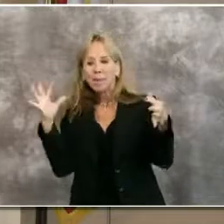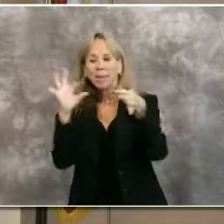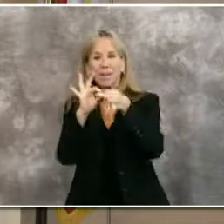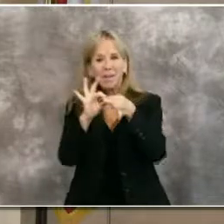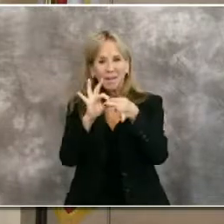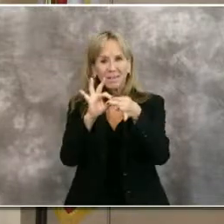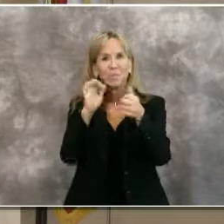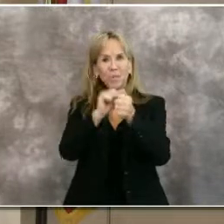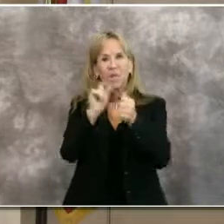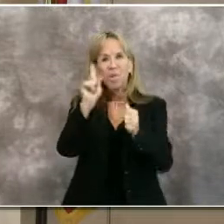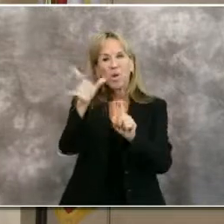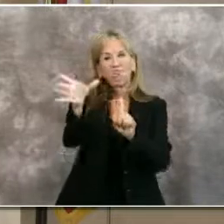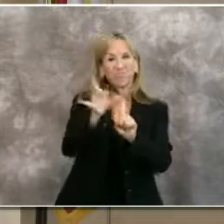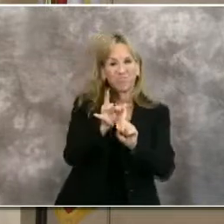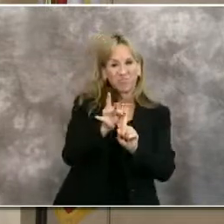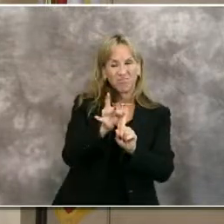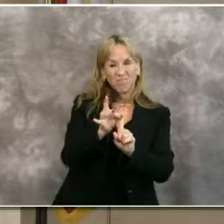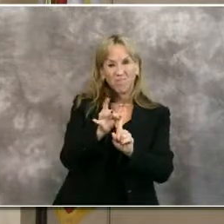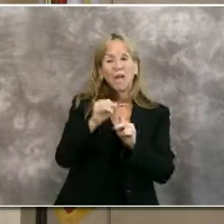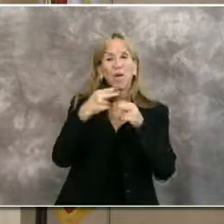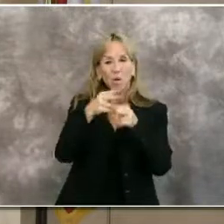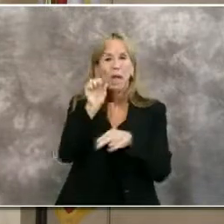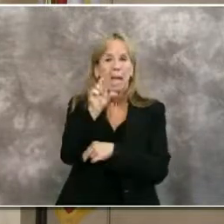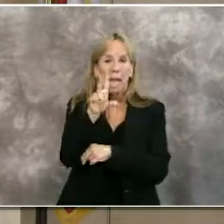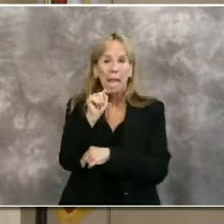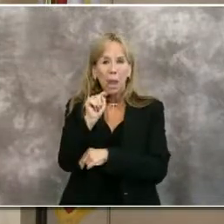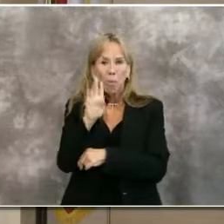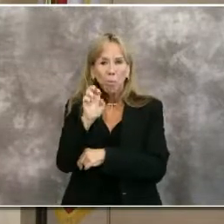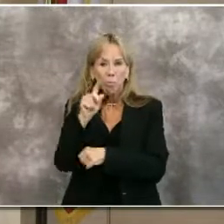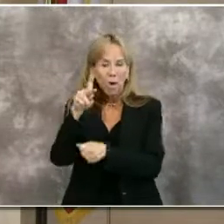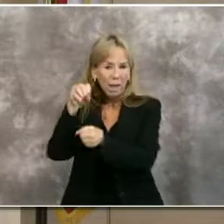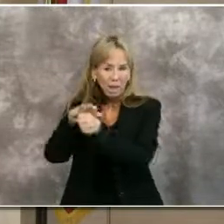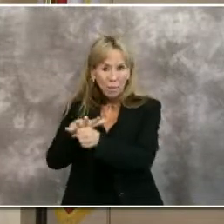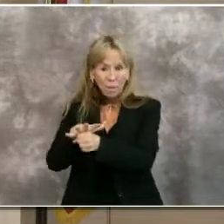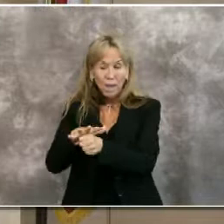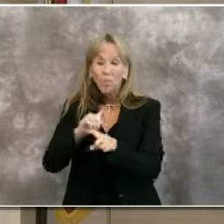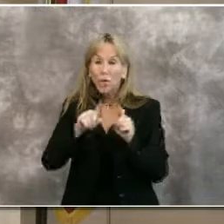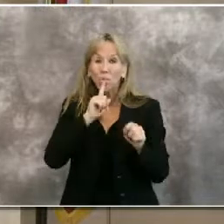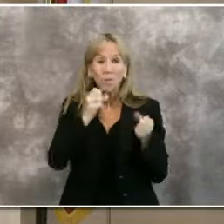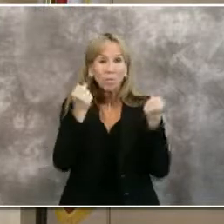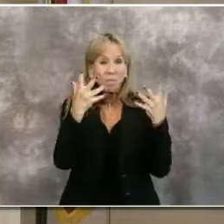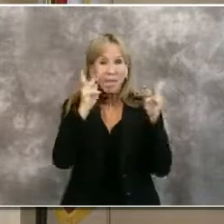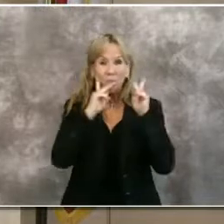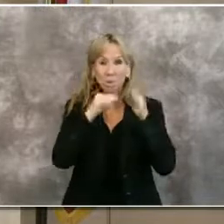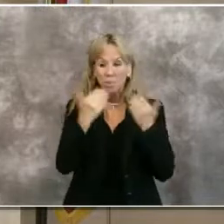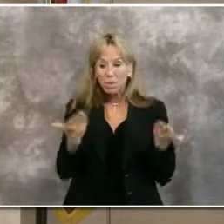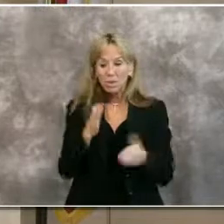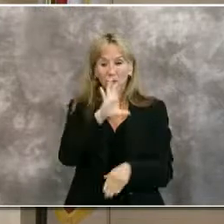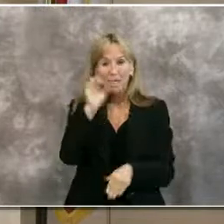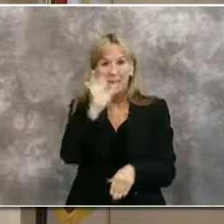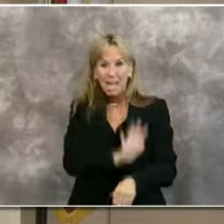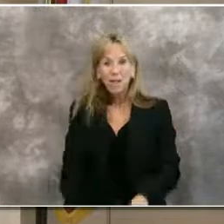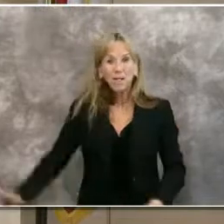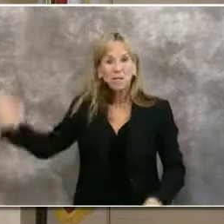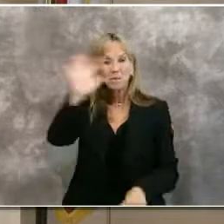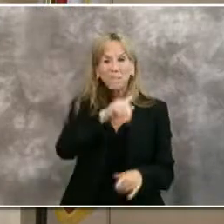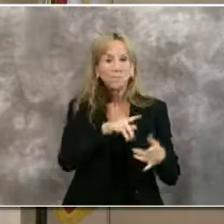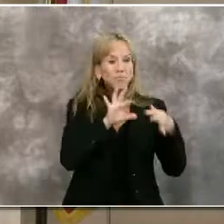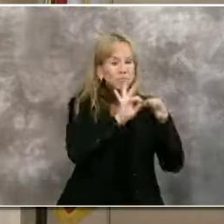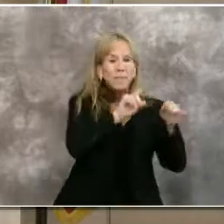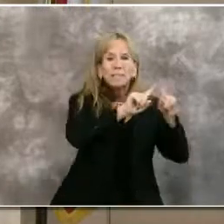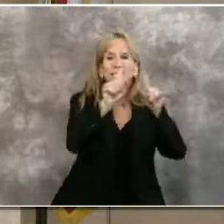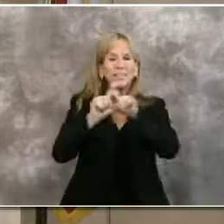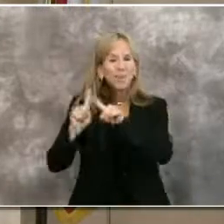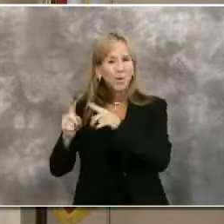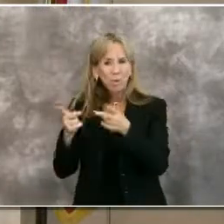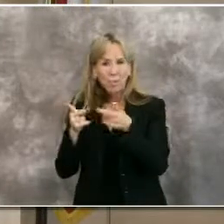location. But we know that there are people all over the county associated with numerous different types of settings. It